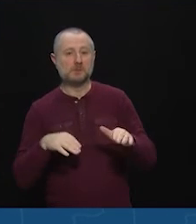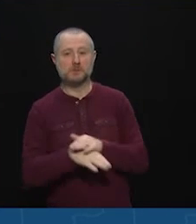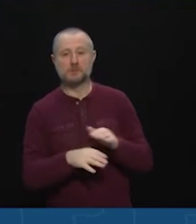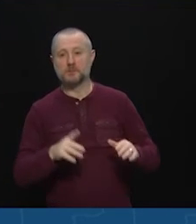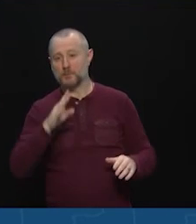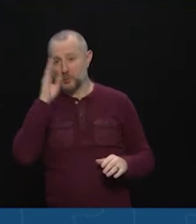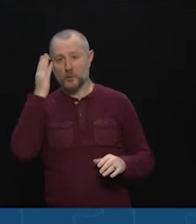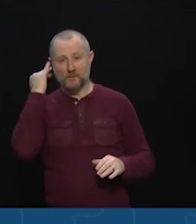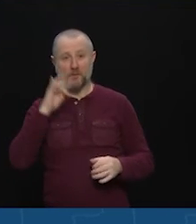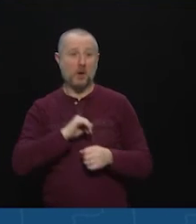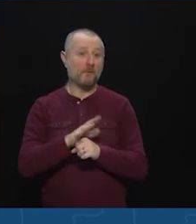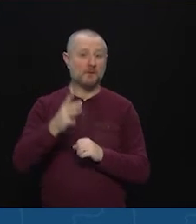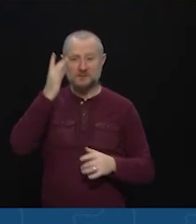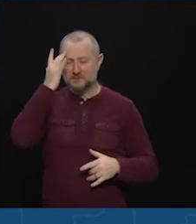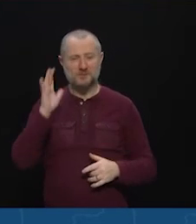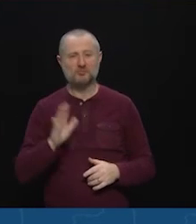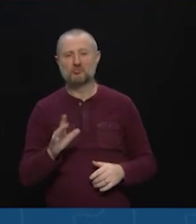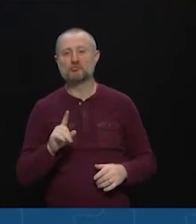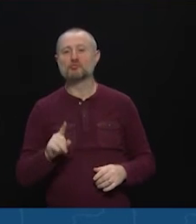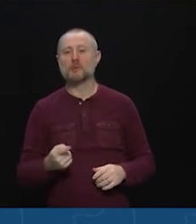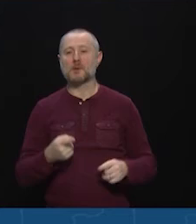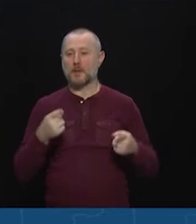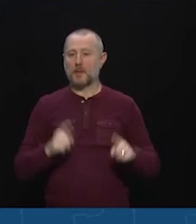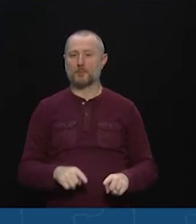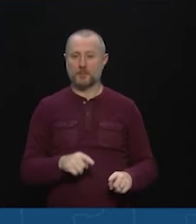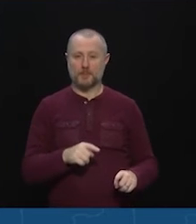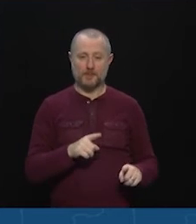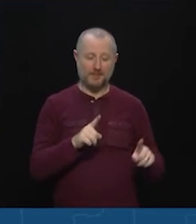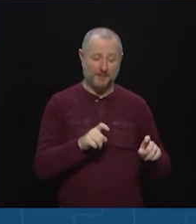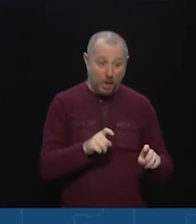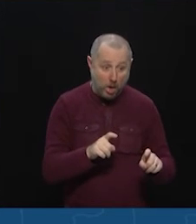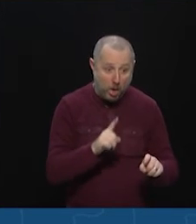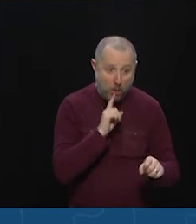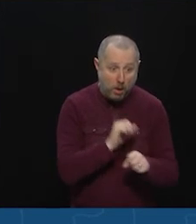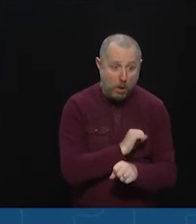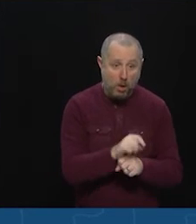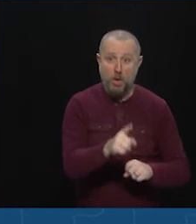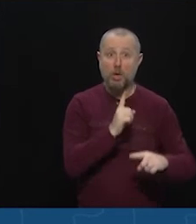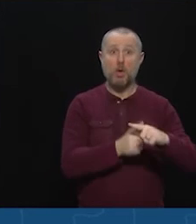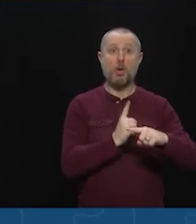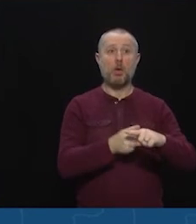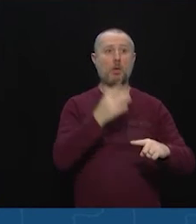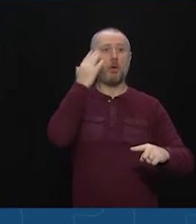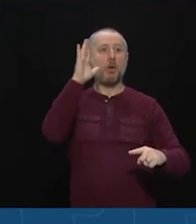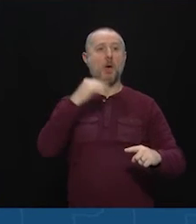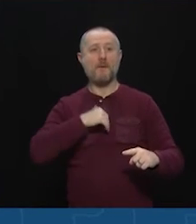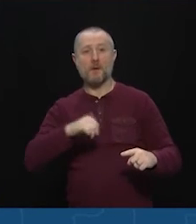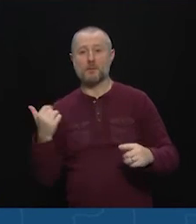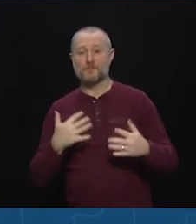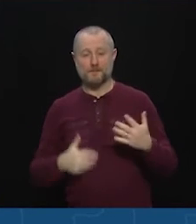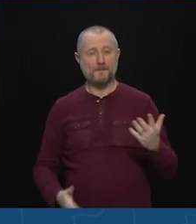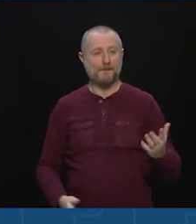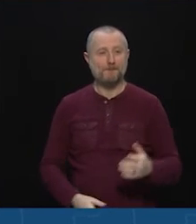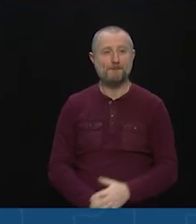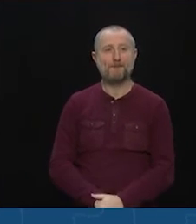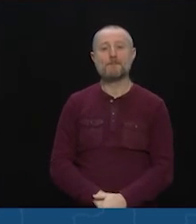positive when they're admitted. So again, our statewide hospitalizations are continuing to trend downward. We're watching that closely.